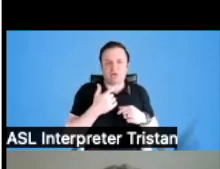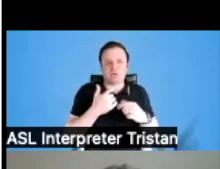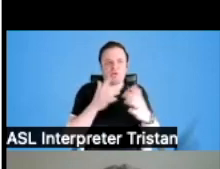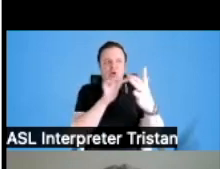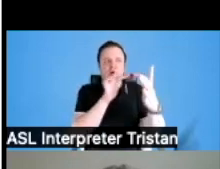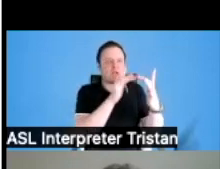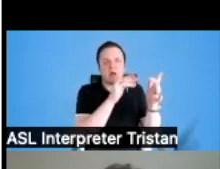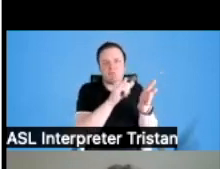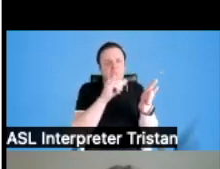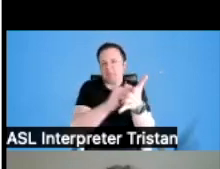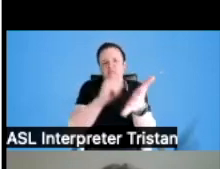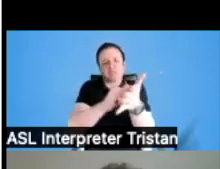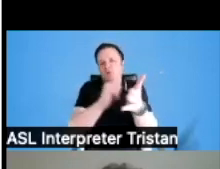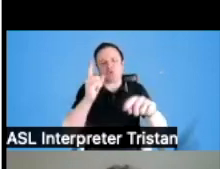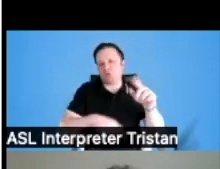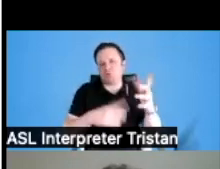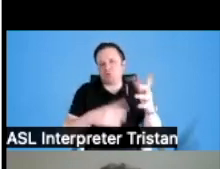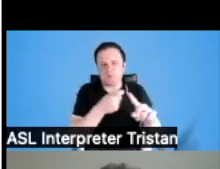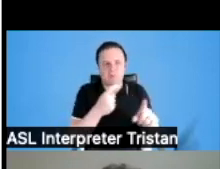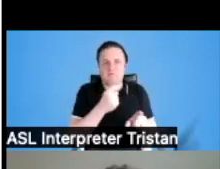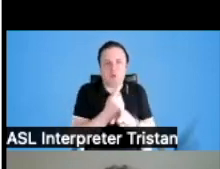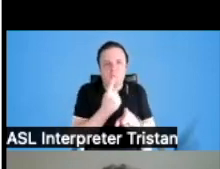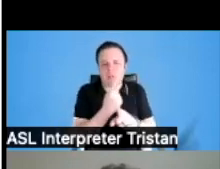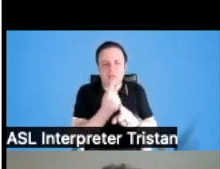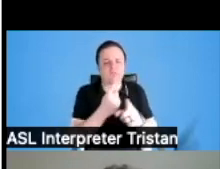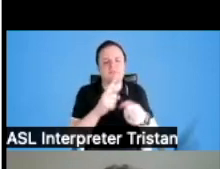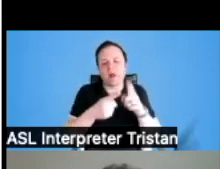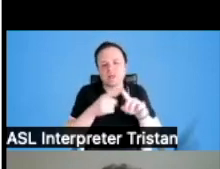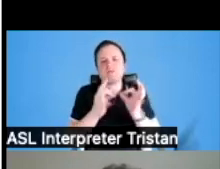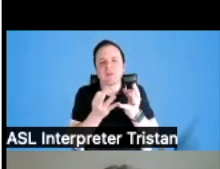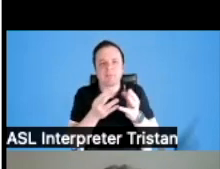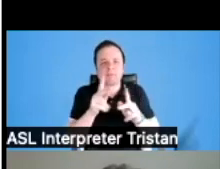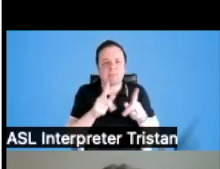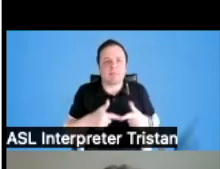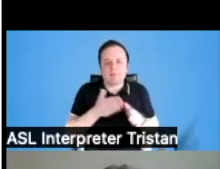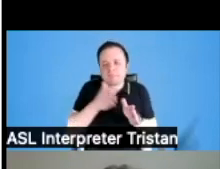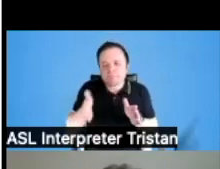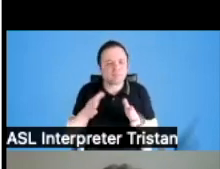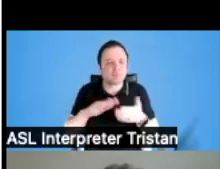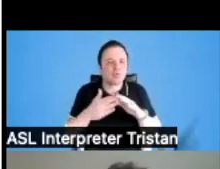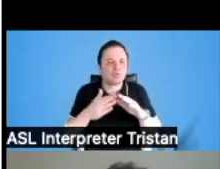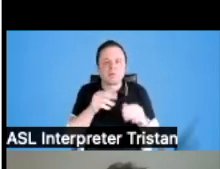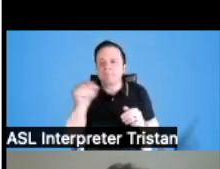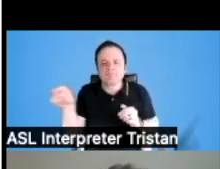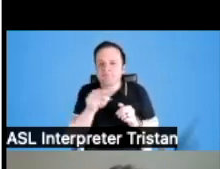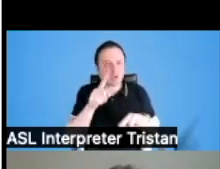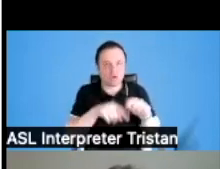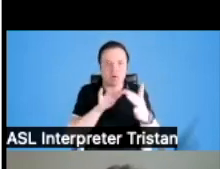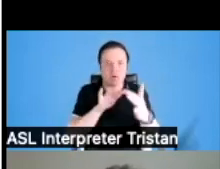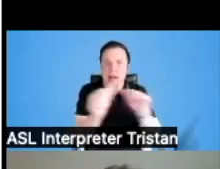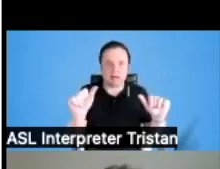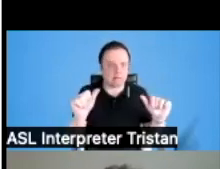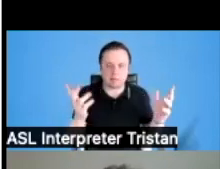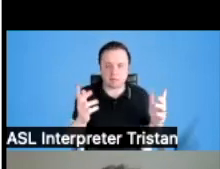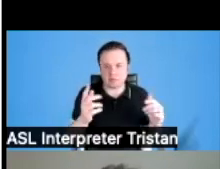anyone from their informal network, friends, family, neighbors, community members, not anyone. And to me, this